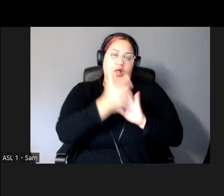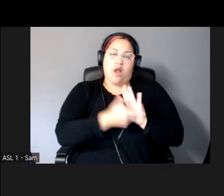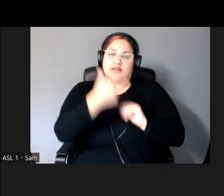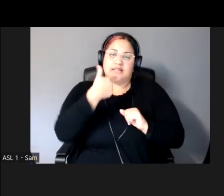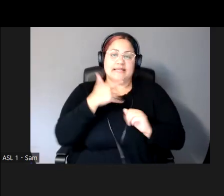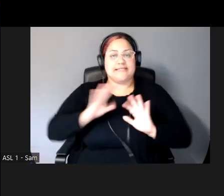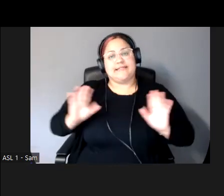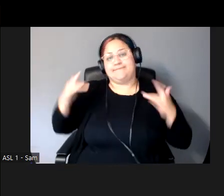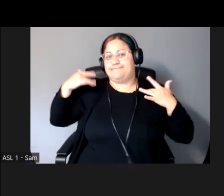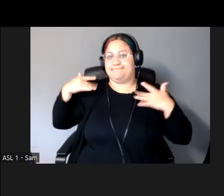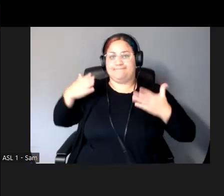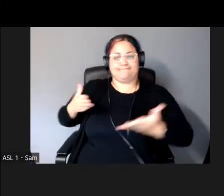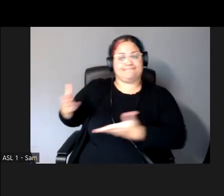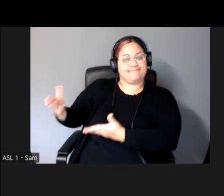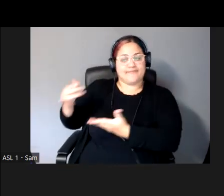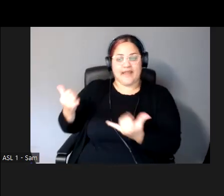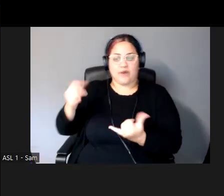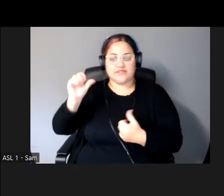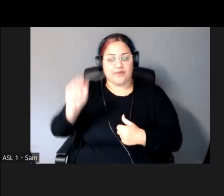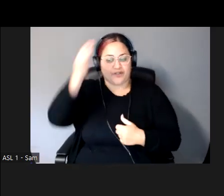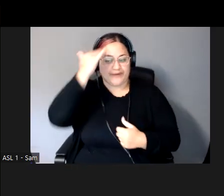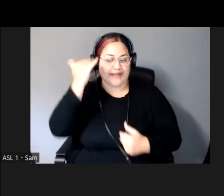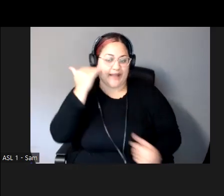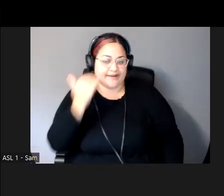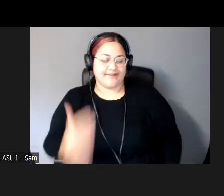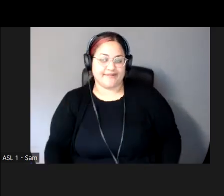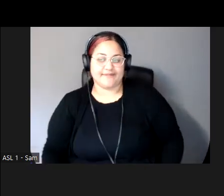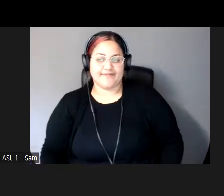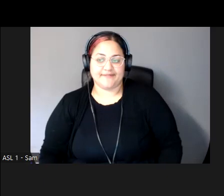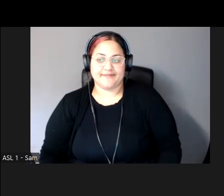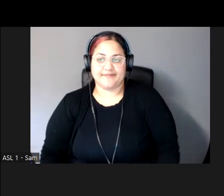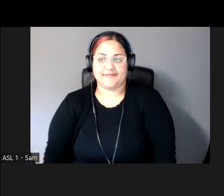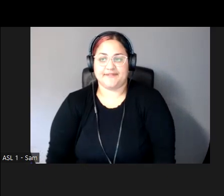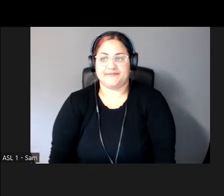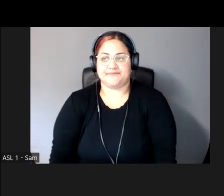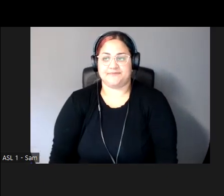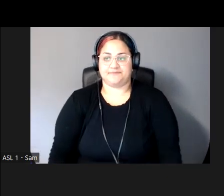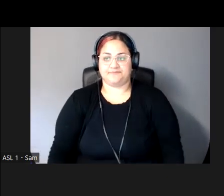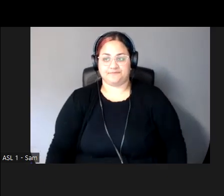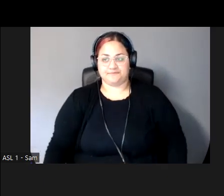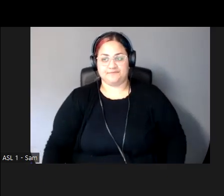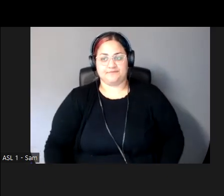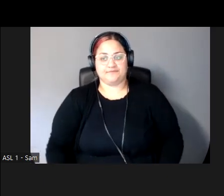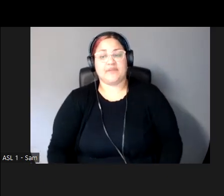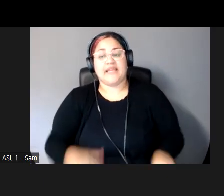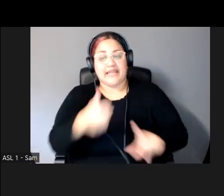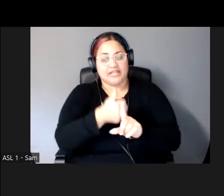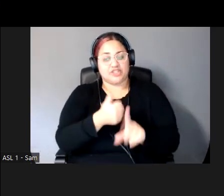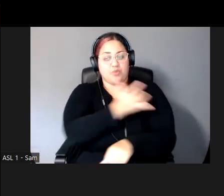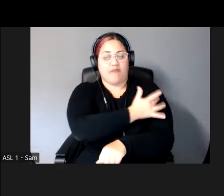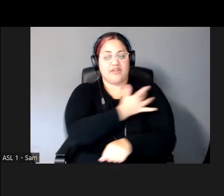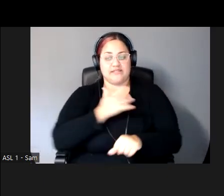Yeah, I think the one thing that, just some of the readings I've done, each province has their own provincial legislation